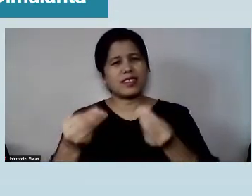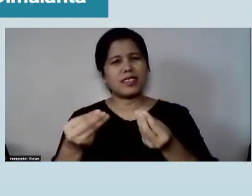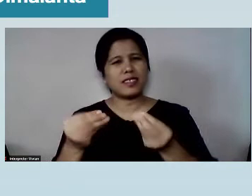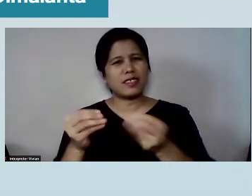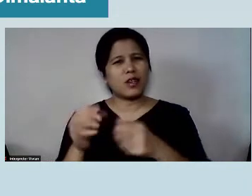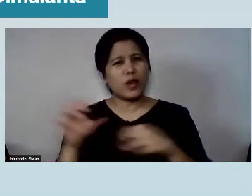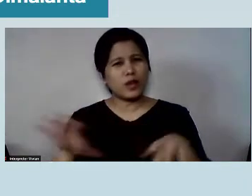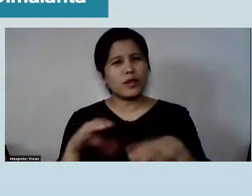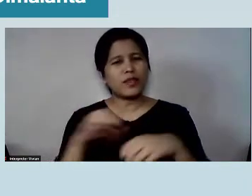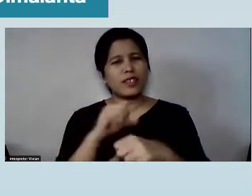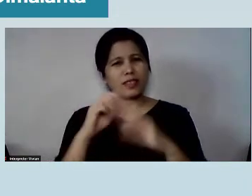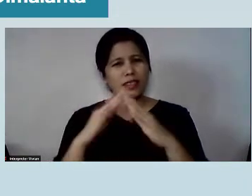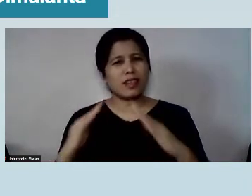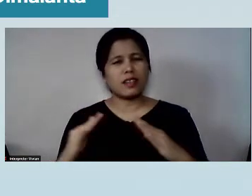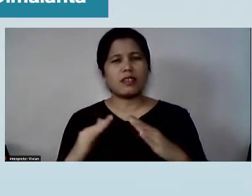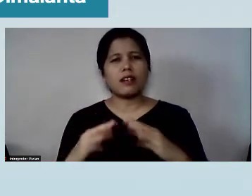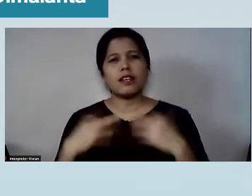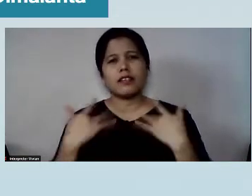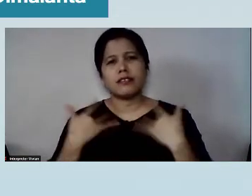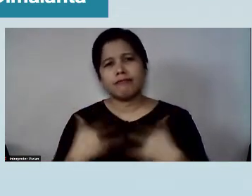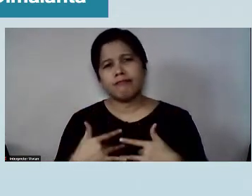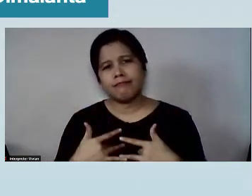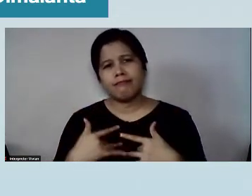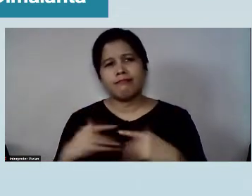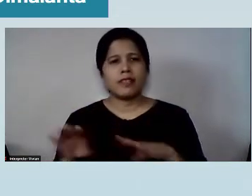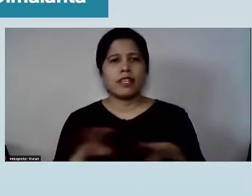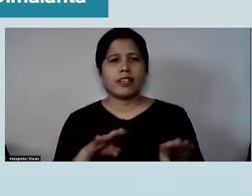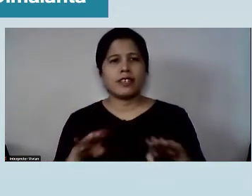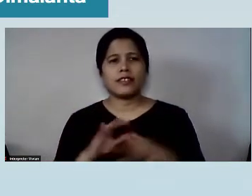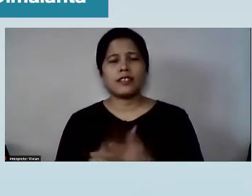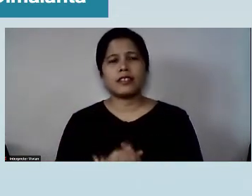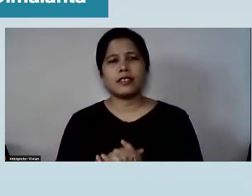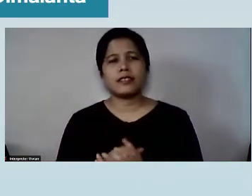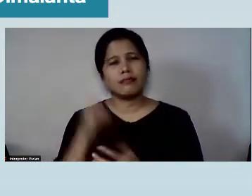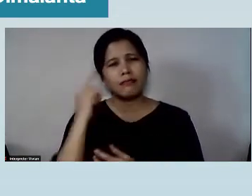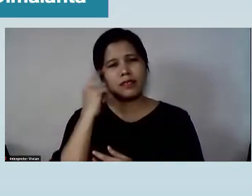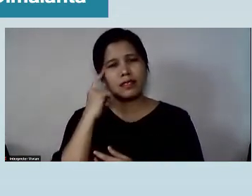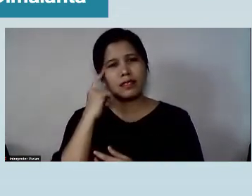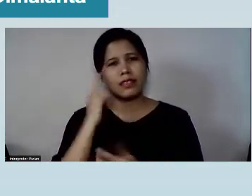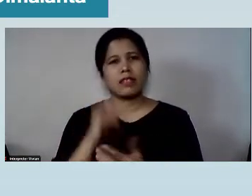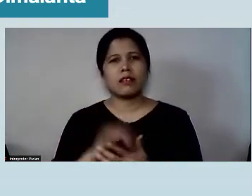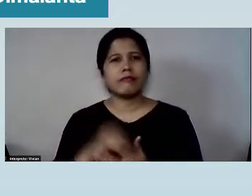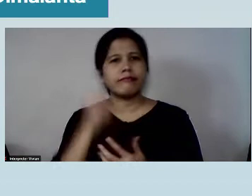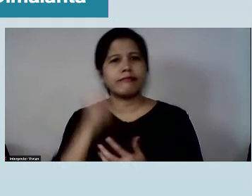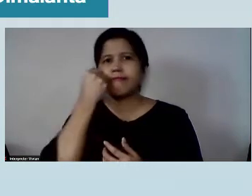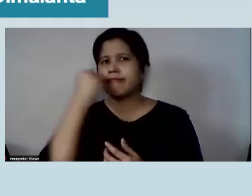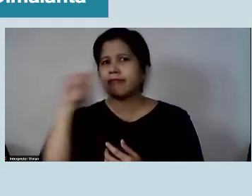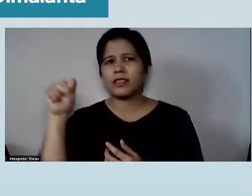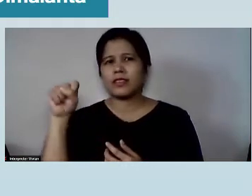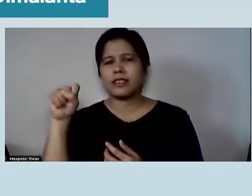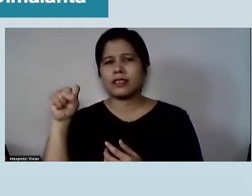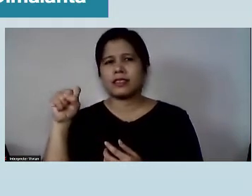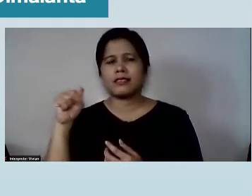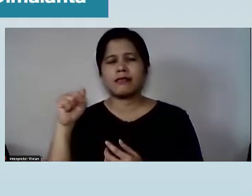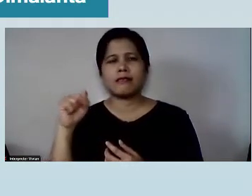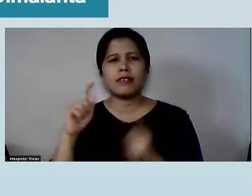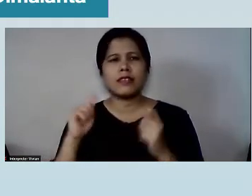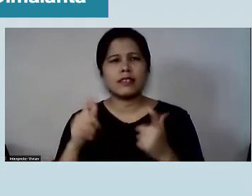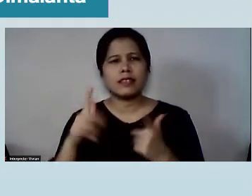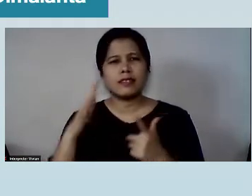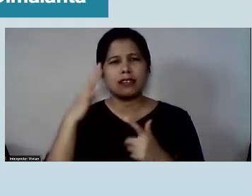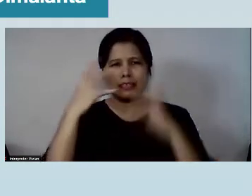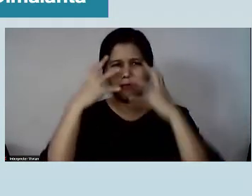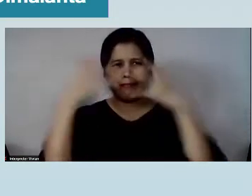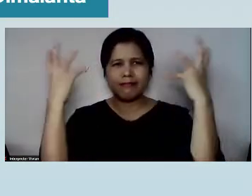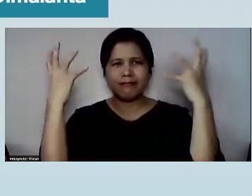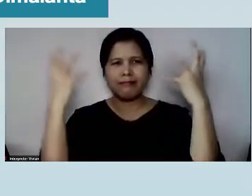fidgeting, restless behavior. And then we think of our teens as being, di ba, parang pasaway, easily irritated, frequent emotional